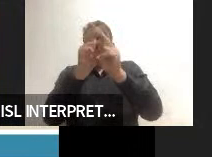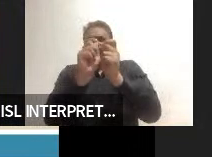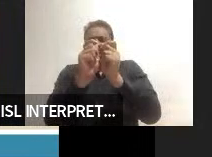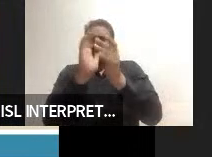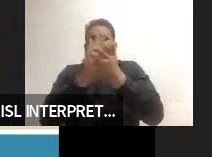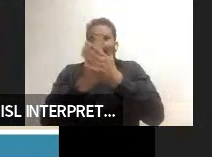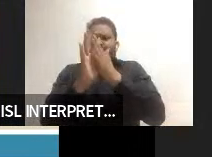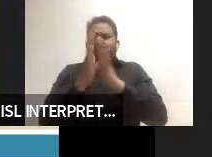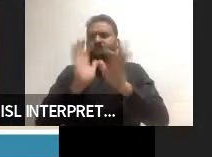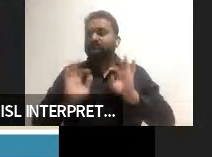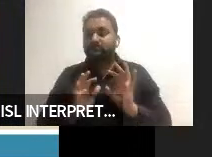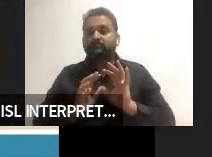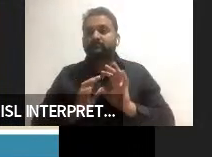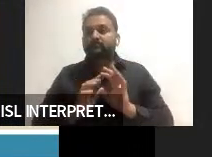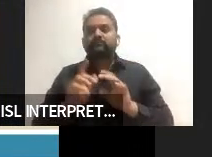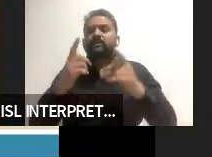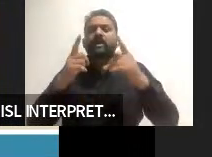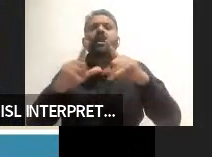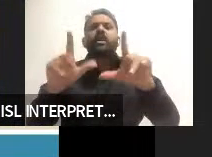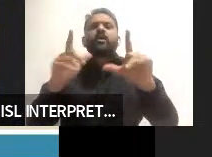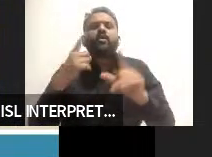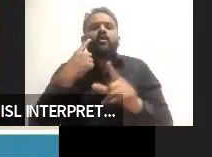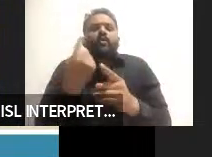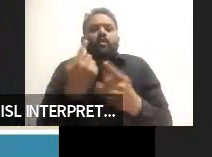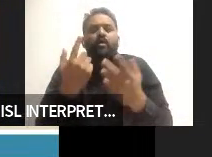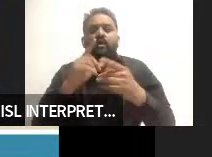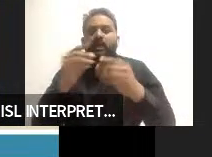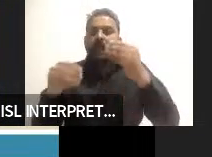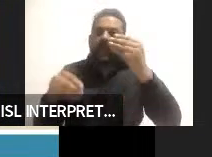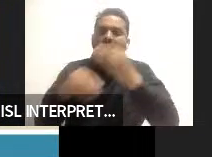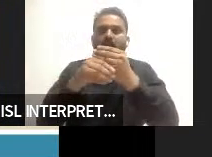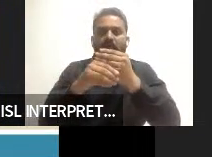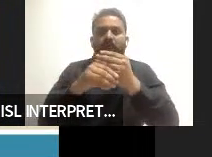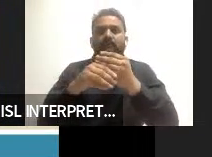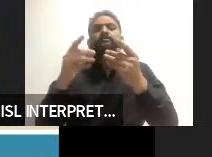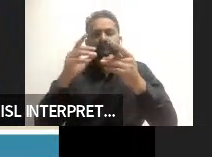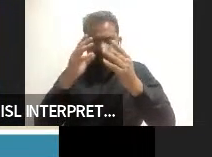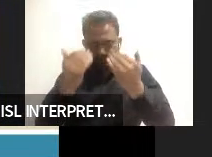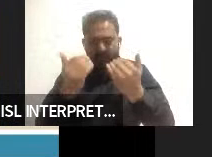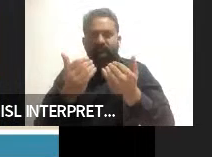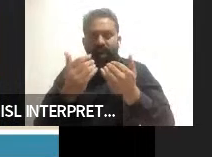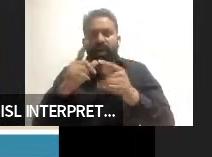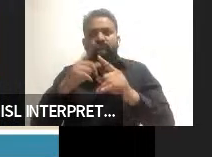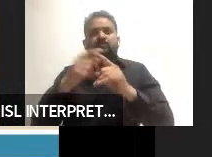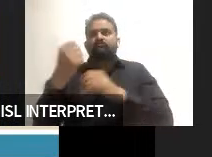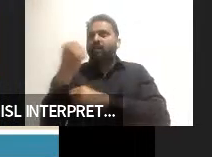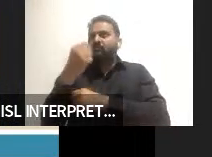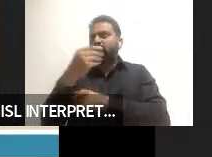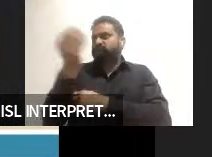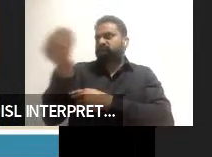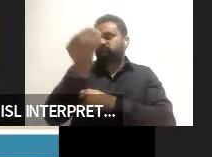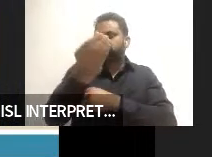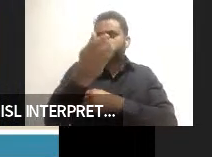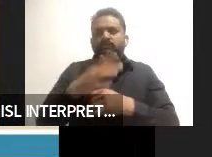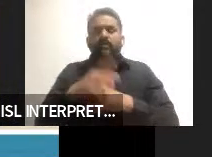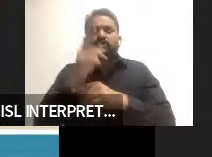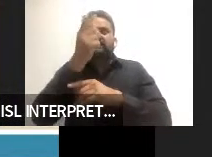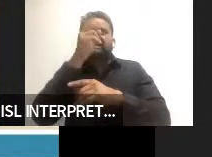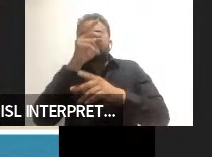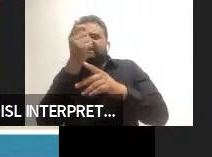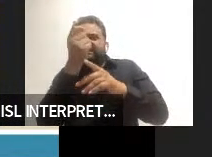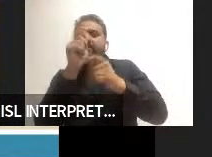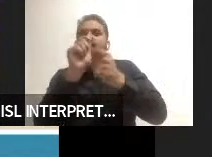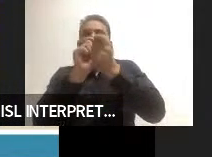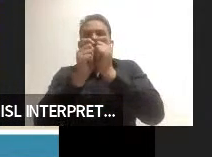allow is to add addition, some cases, some authorities, and editing. This is what you